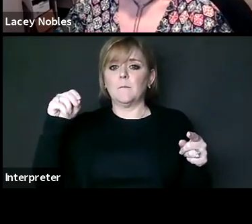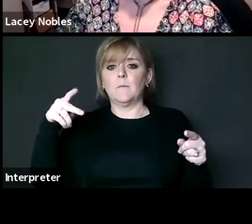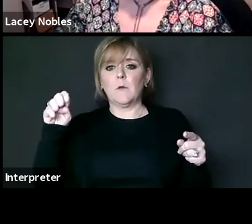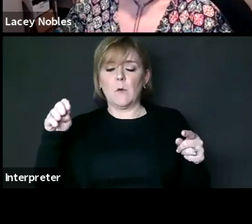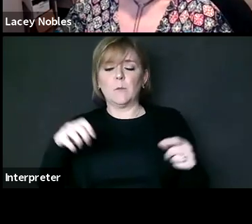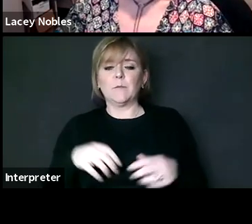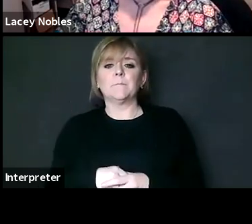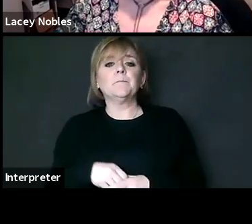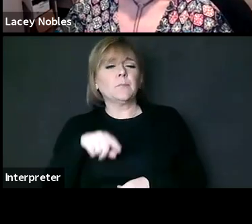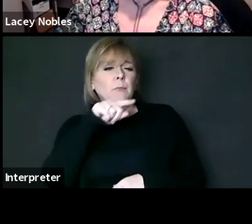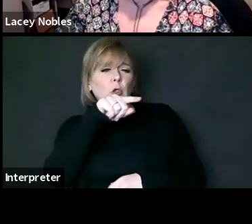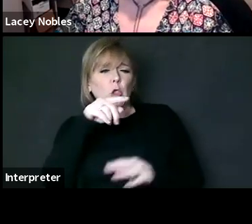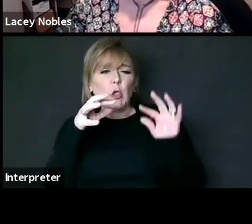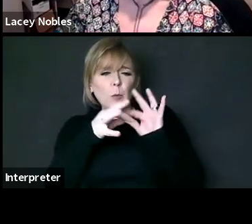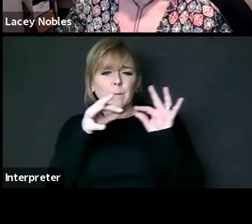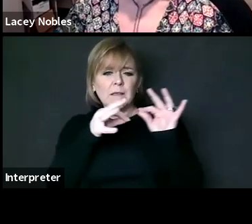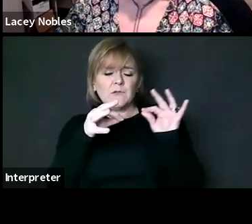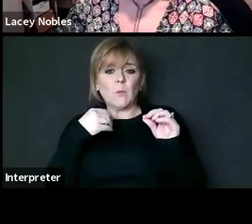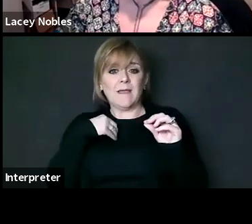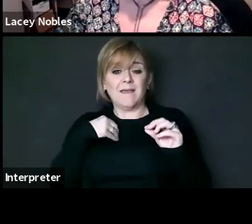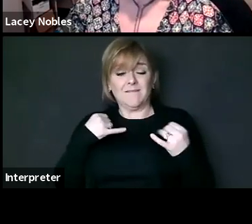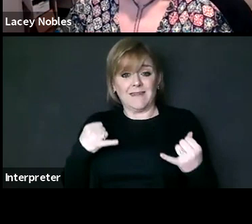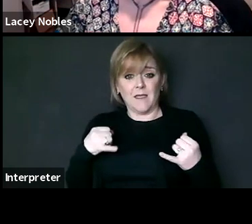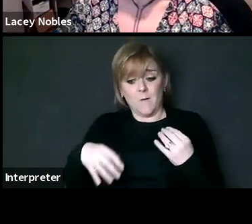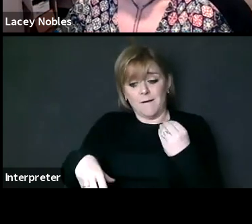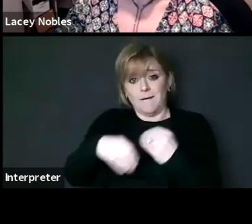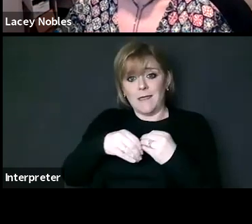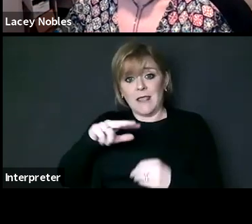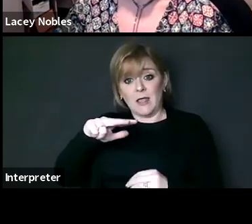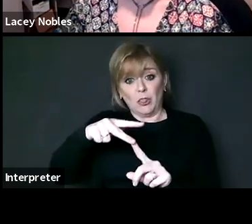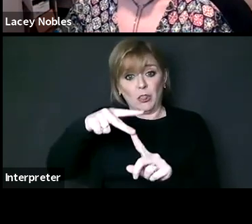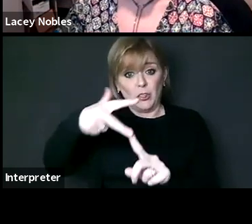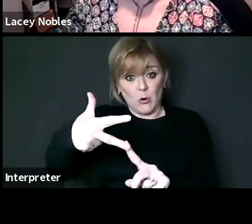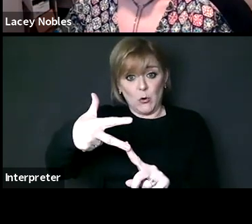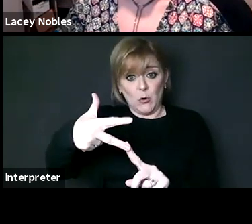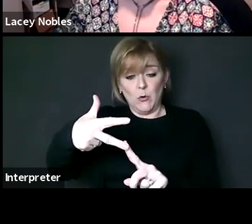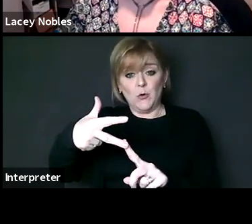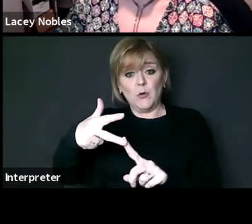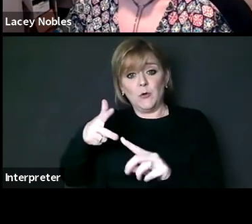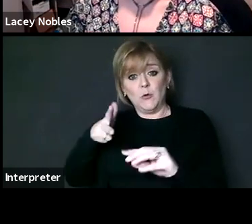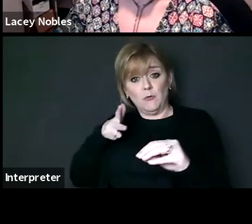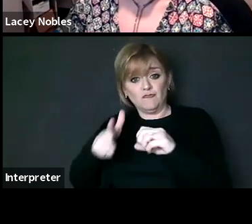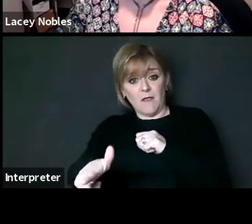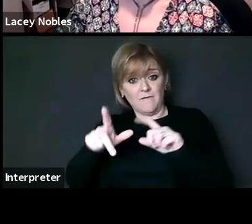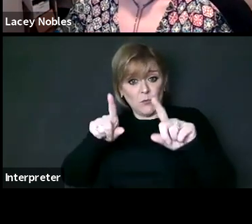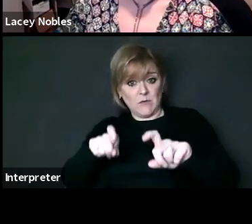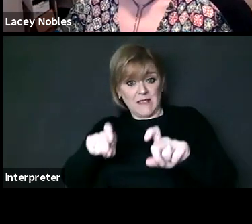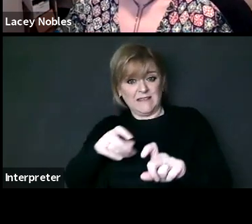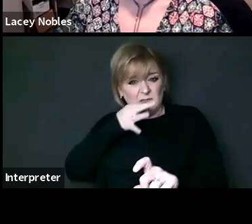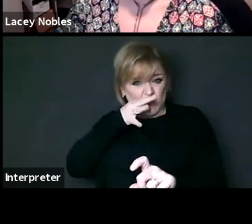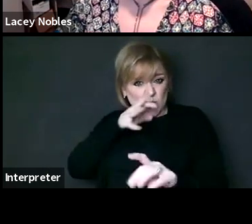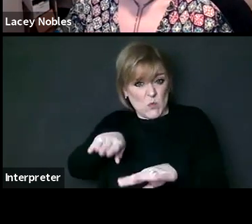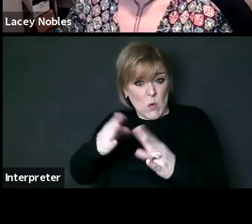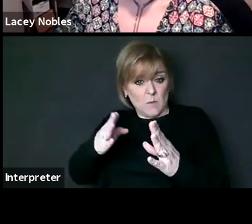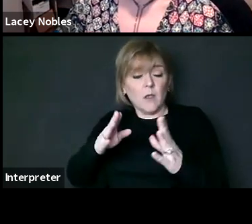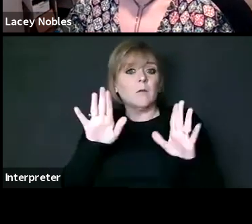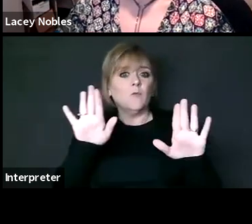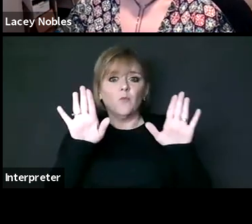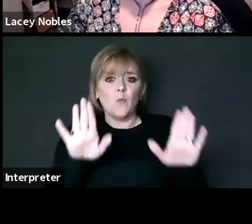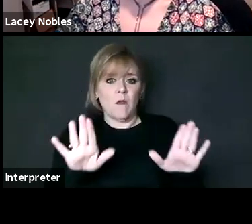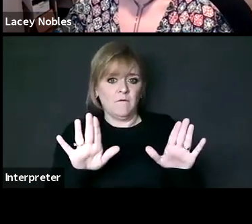that there is a third drive-through testing site that'll possibly be opening up very soon, which is great to